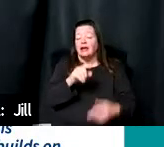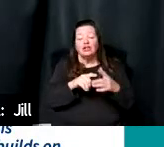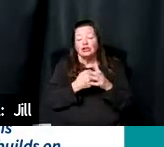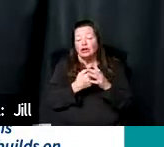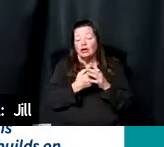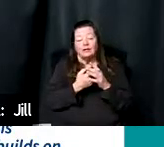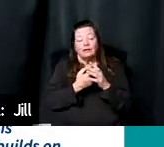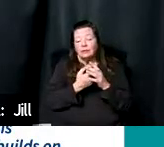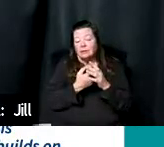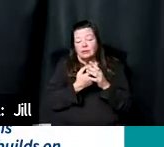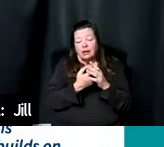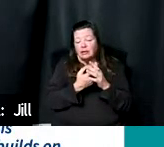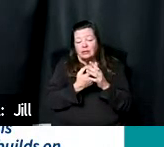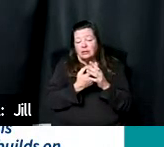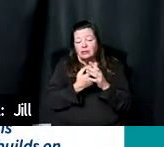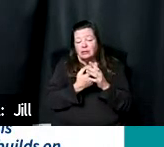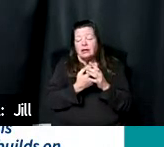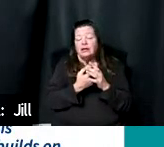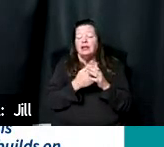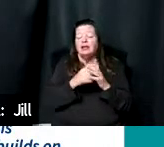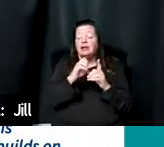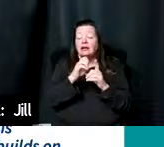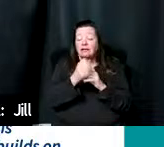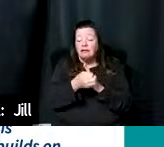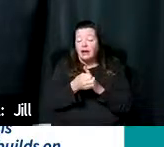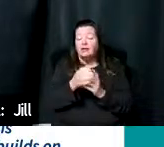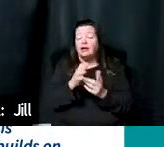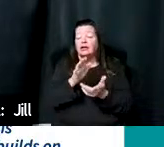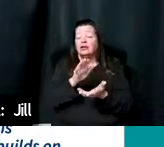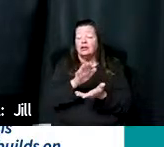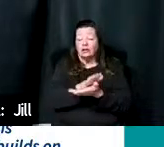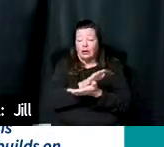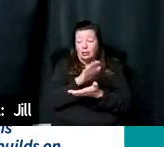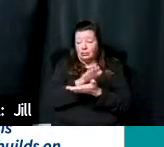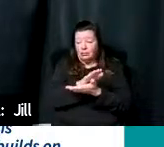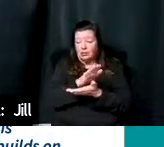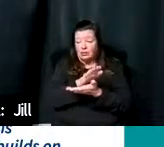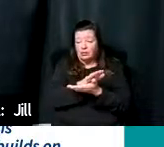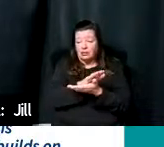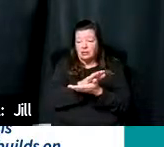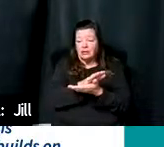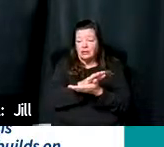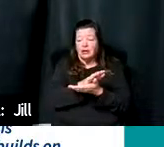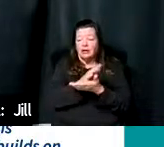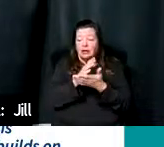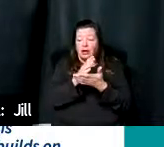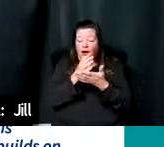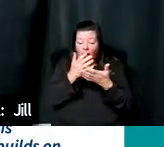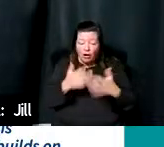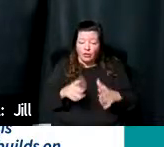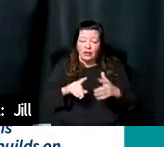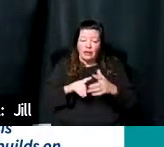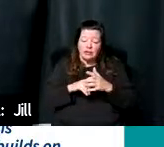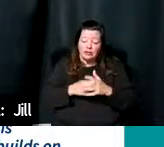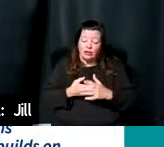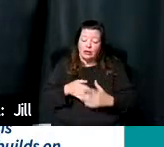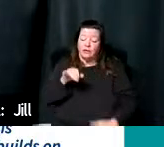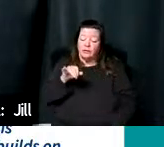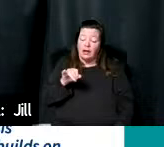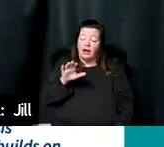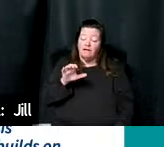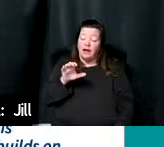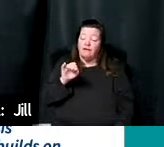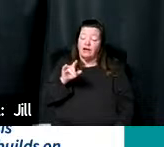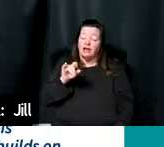scratch. The environmental document has started from the I-5 Columbia River project